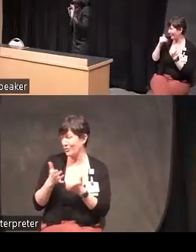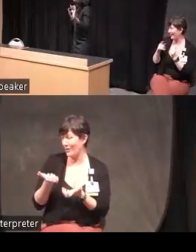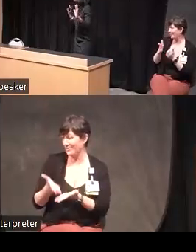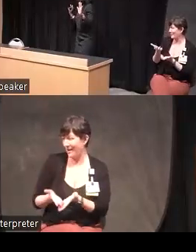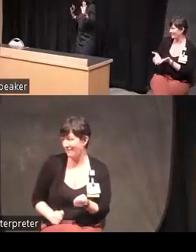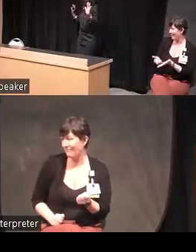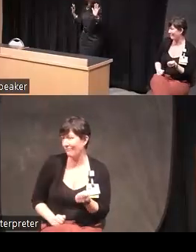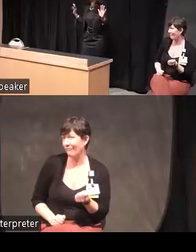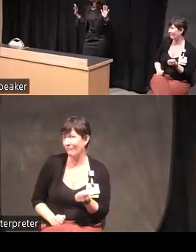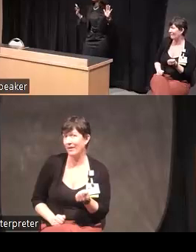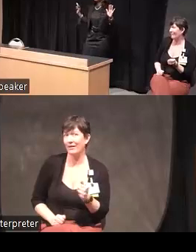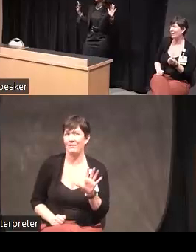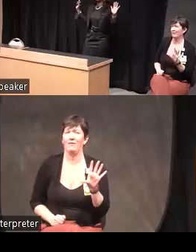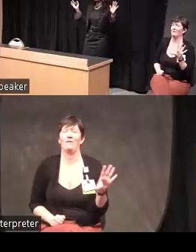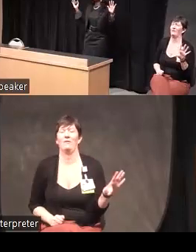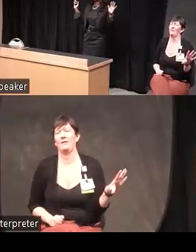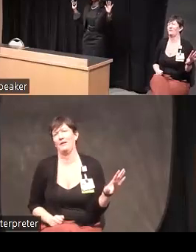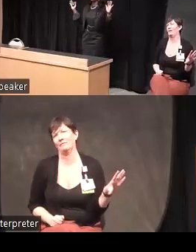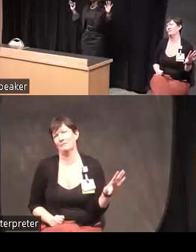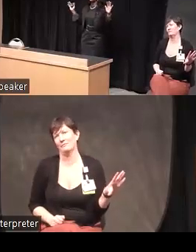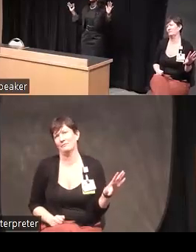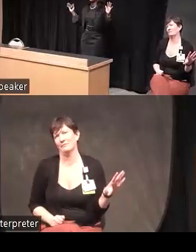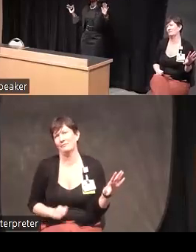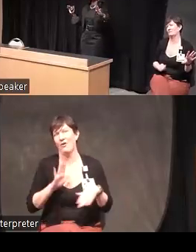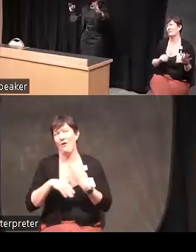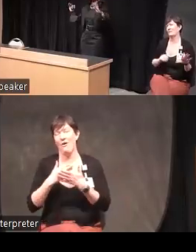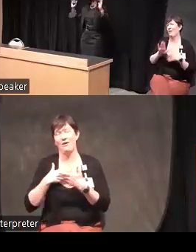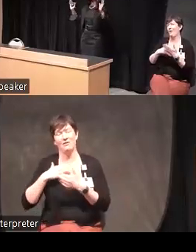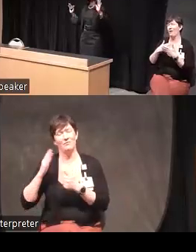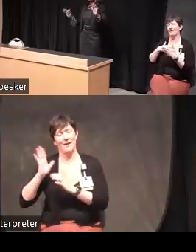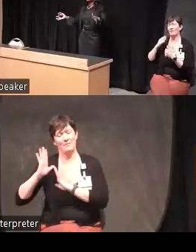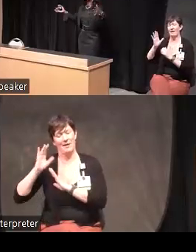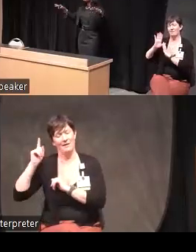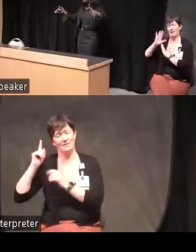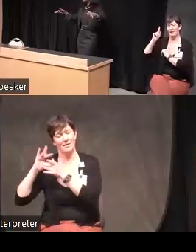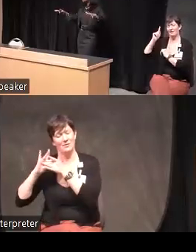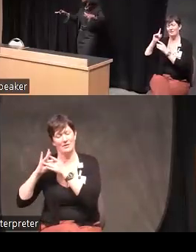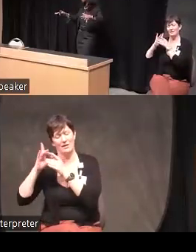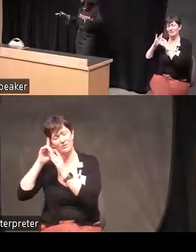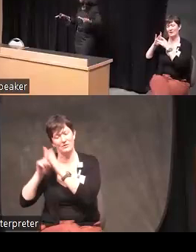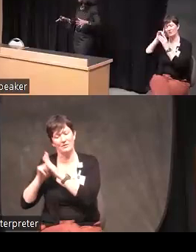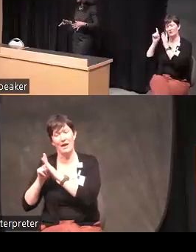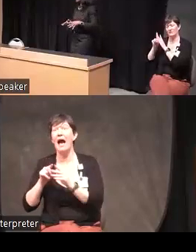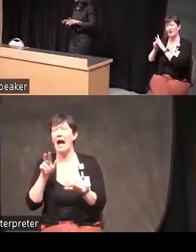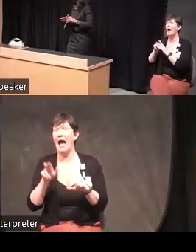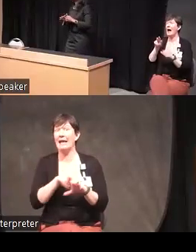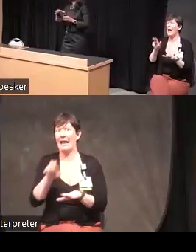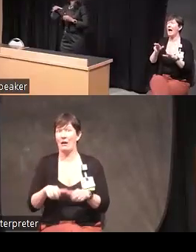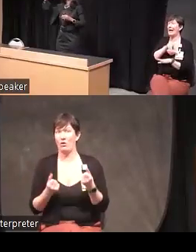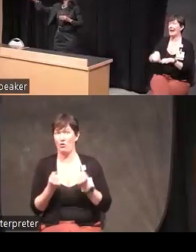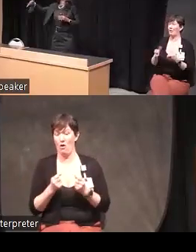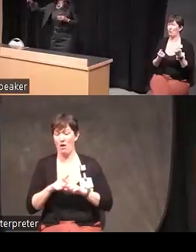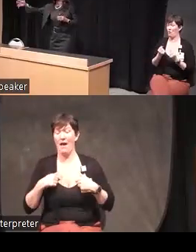thought, oh man, all my past associations are called up. I did get out of the car. By this time I'm trembling. I don't